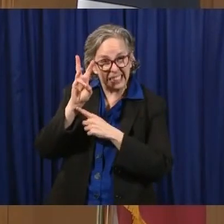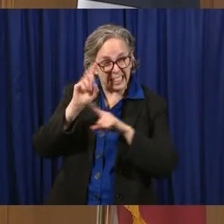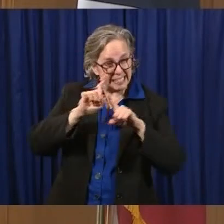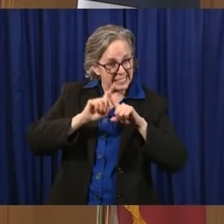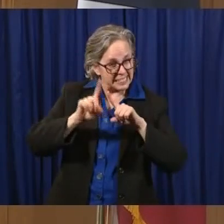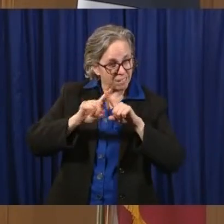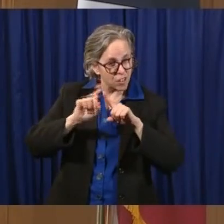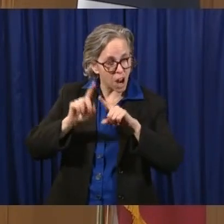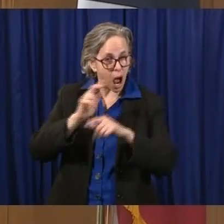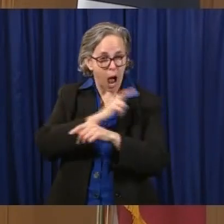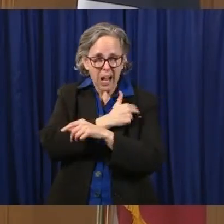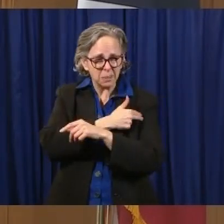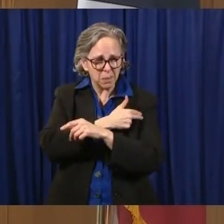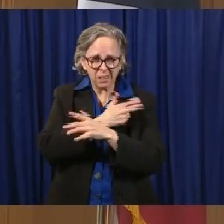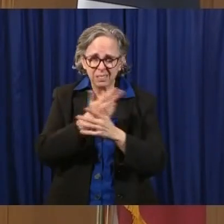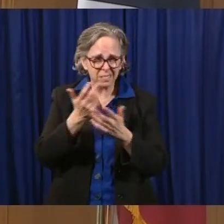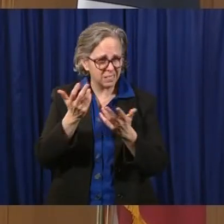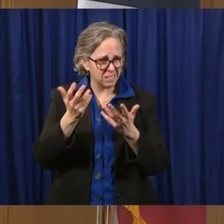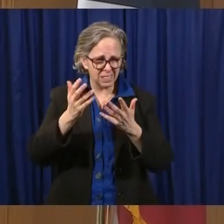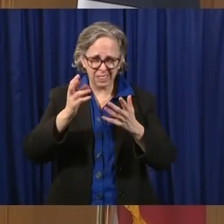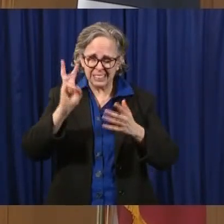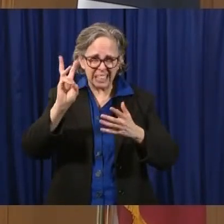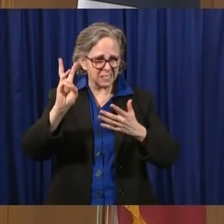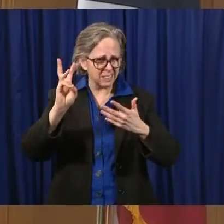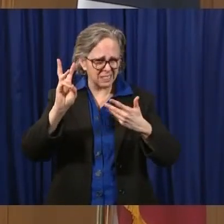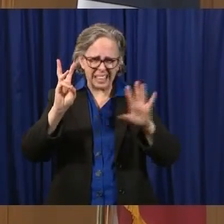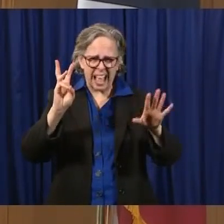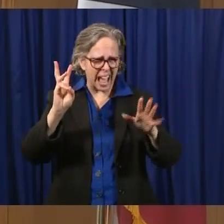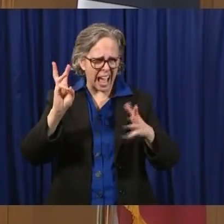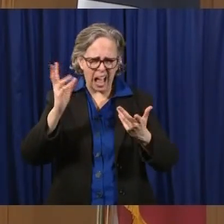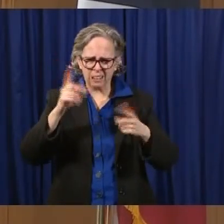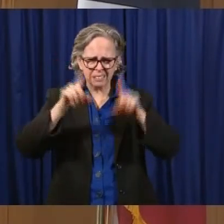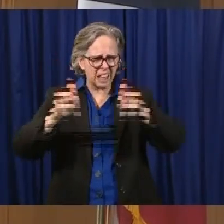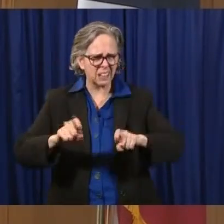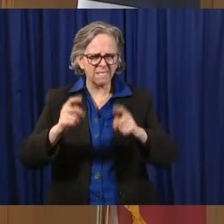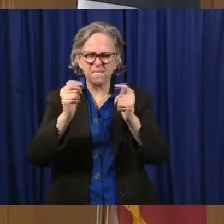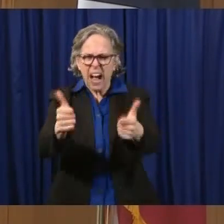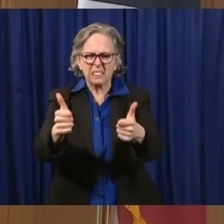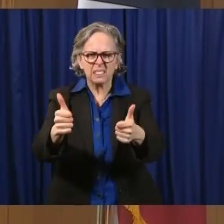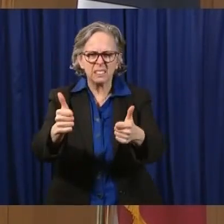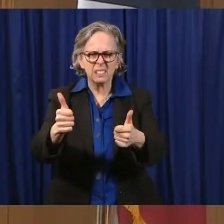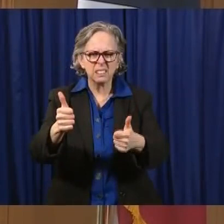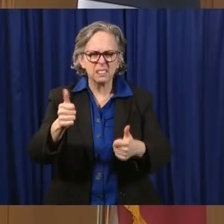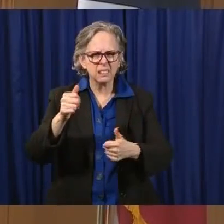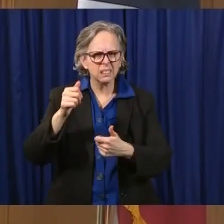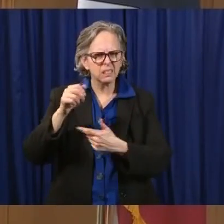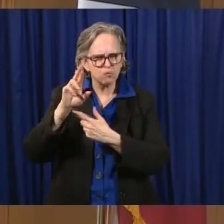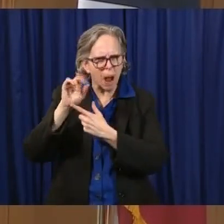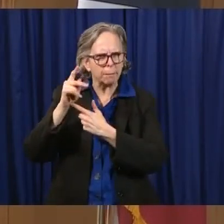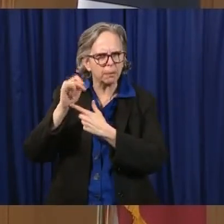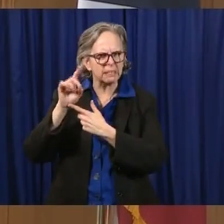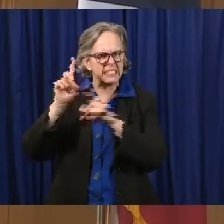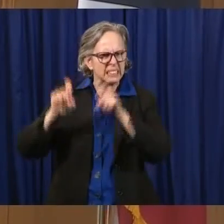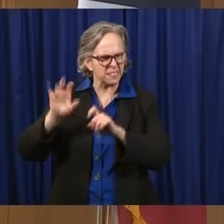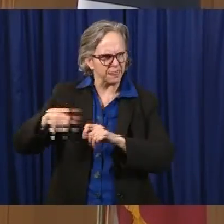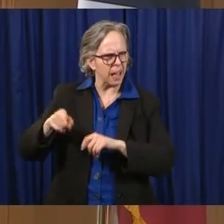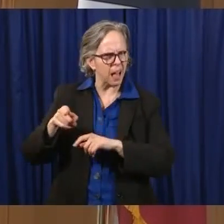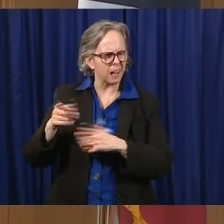great hospitals that have the ability to test and test rapidly. So if